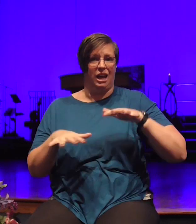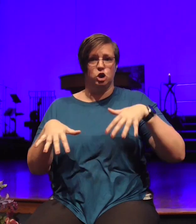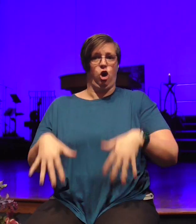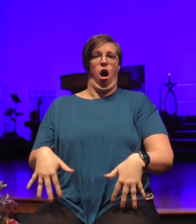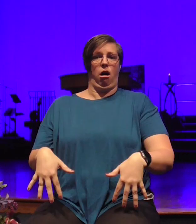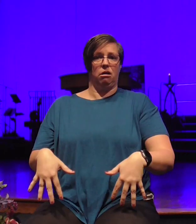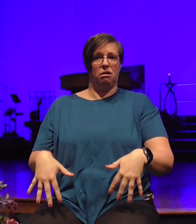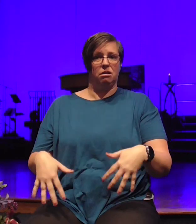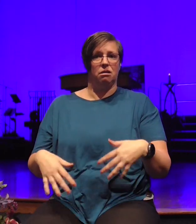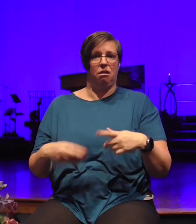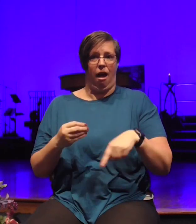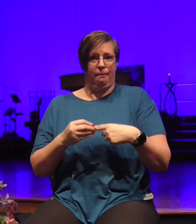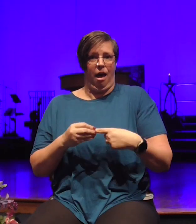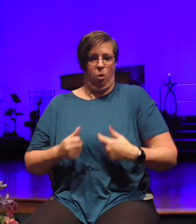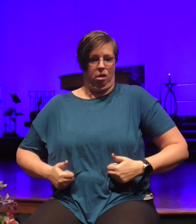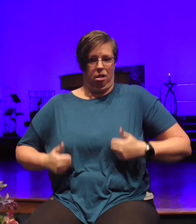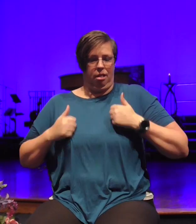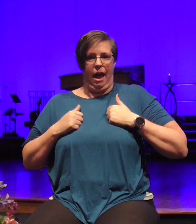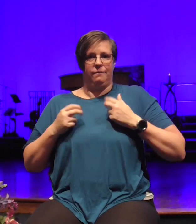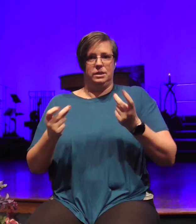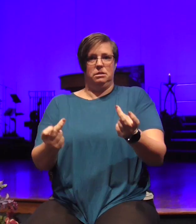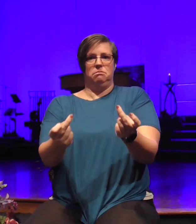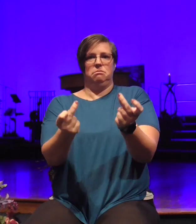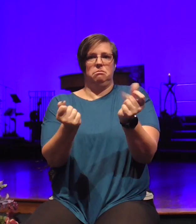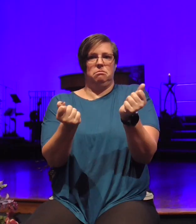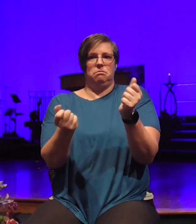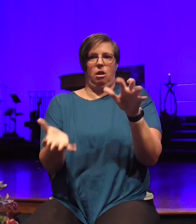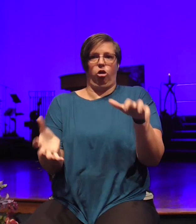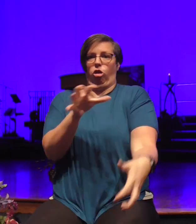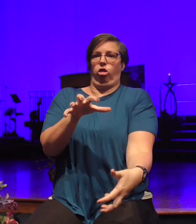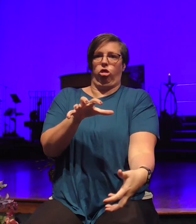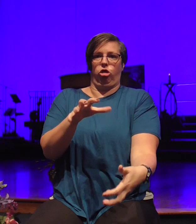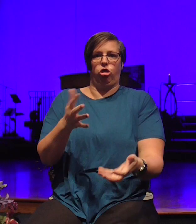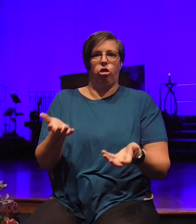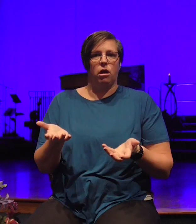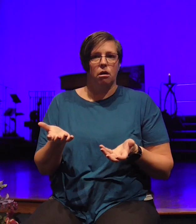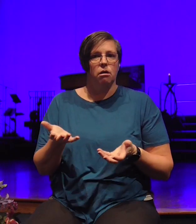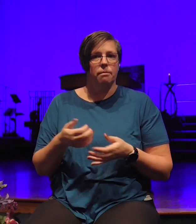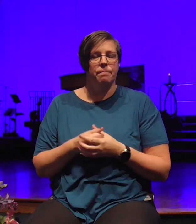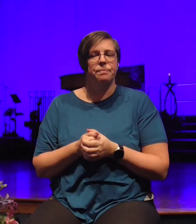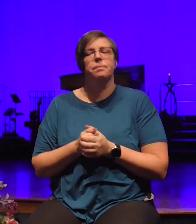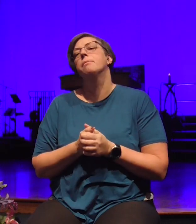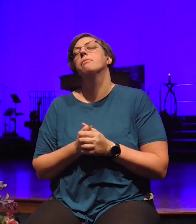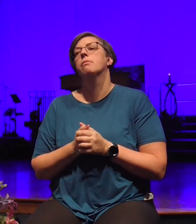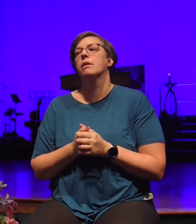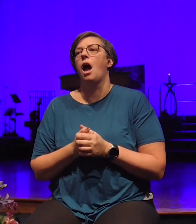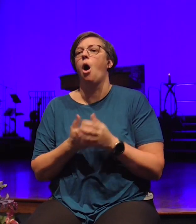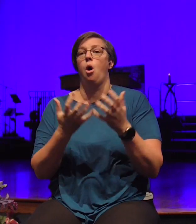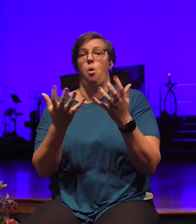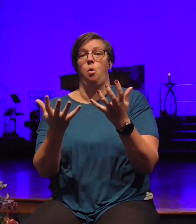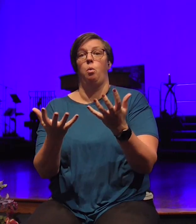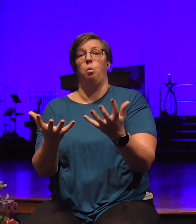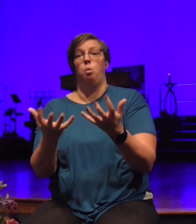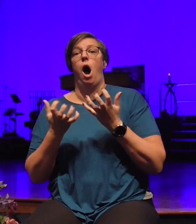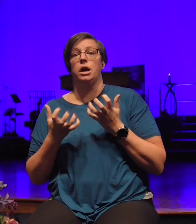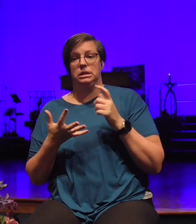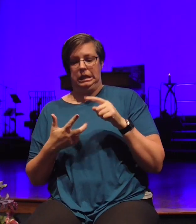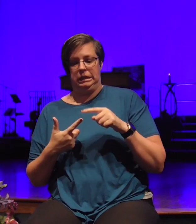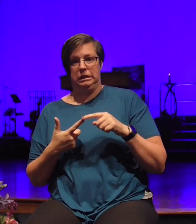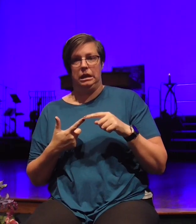about life's sudden turning, and wanting to have tools